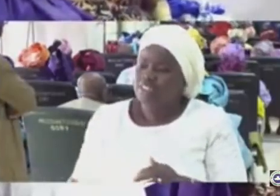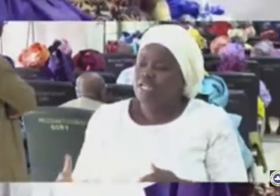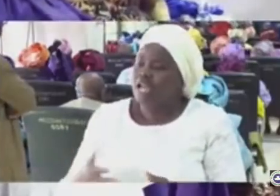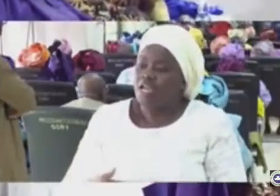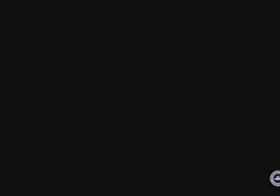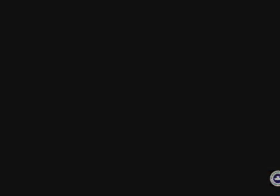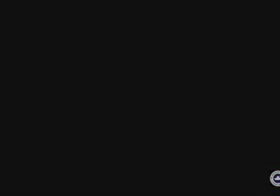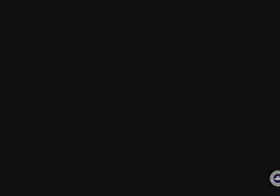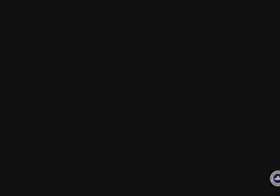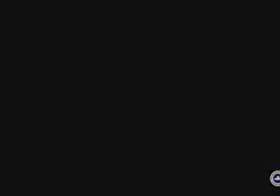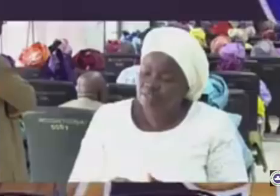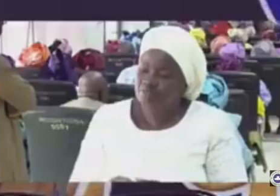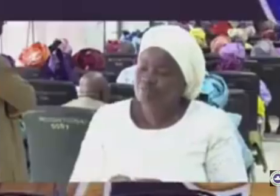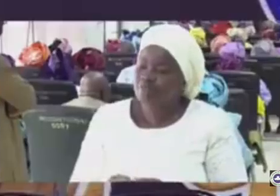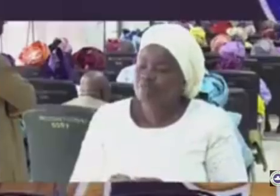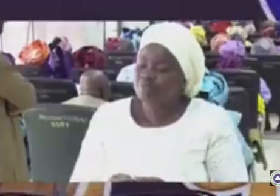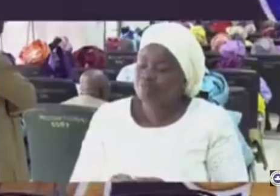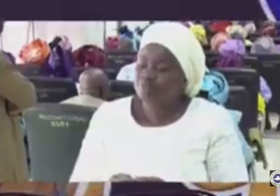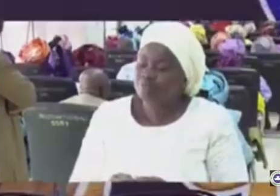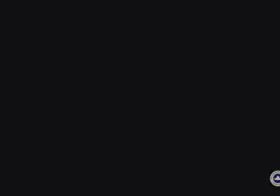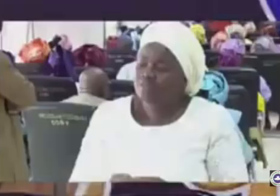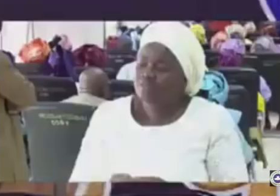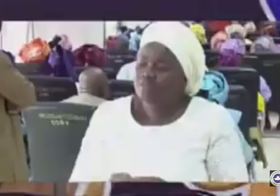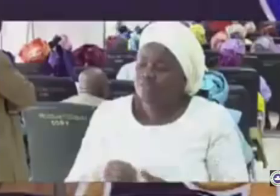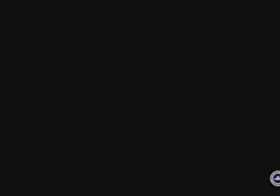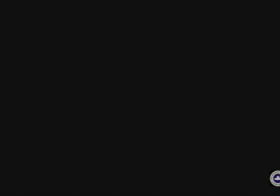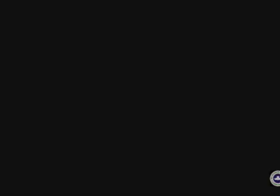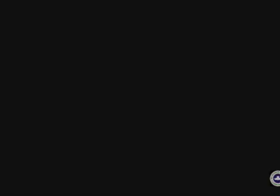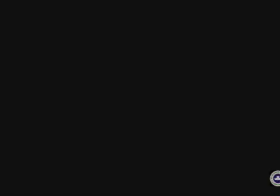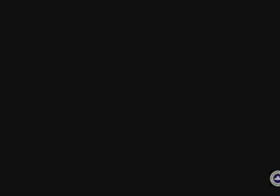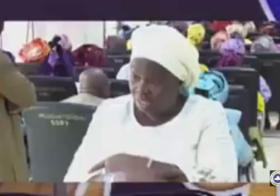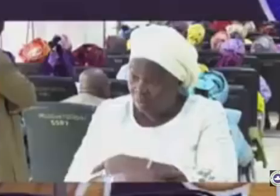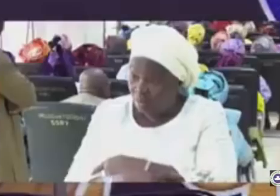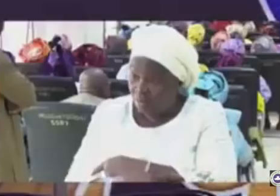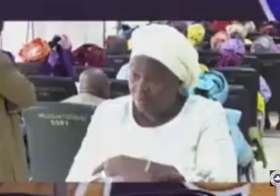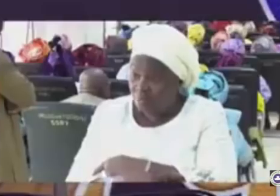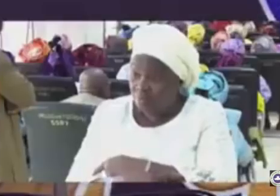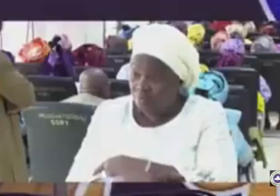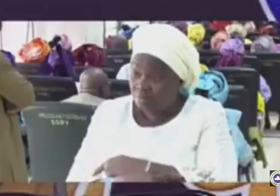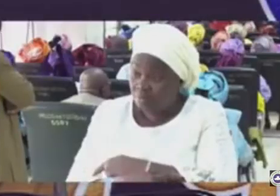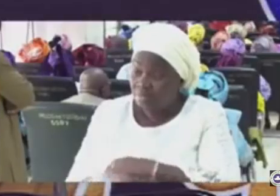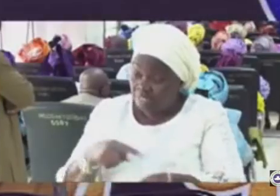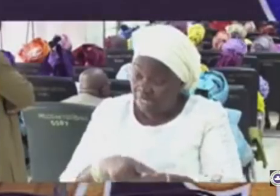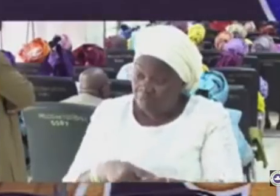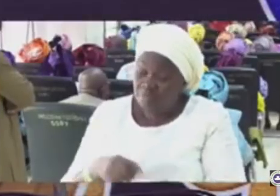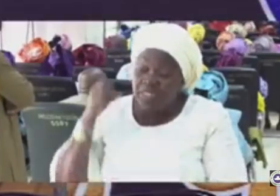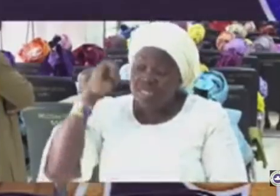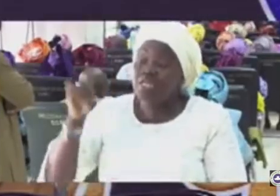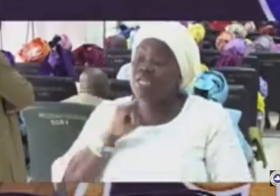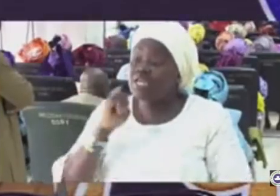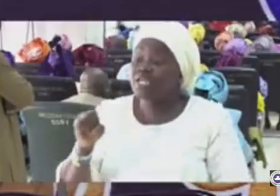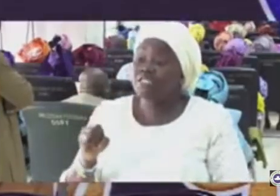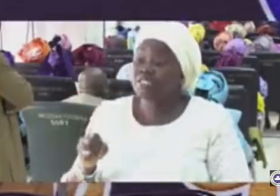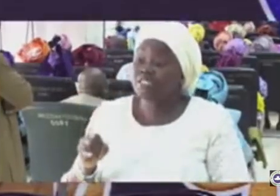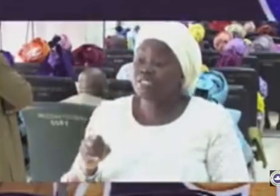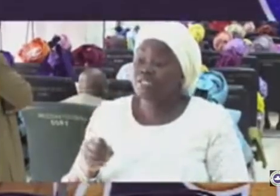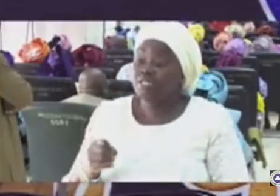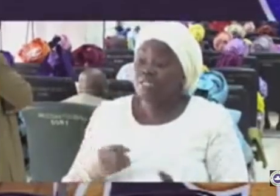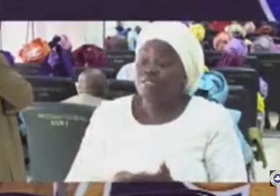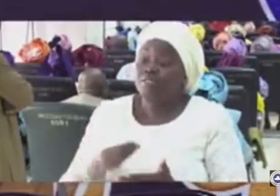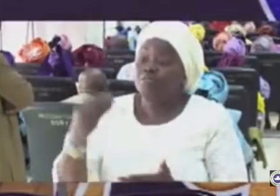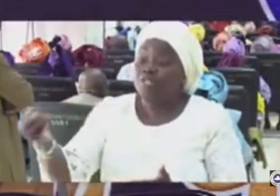In modern times, he was spraying money to show his appreciation